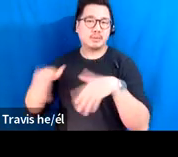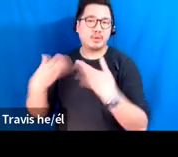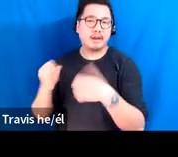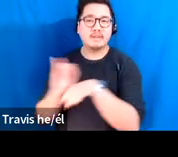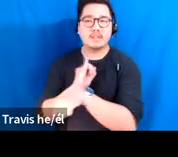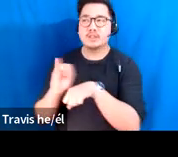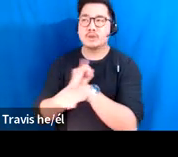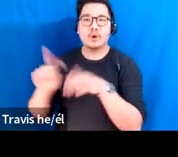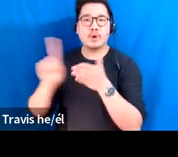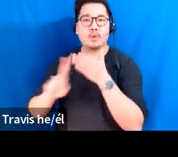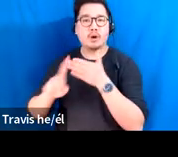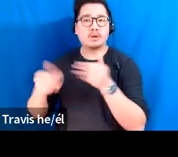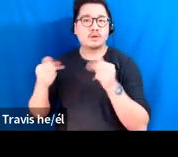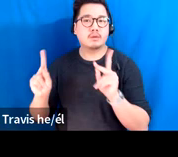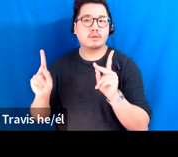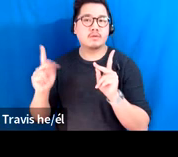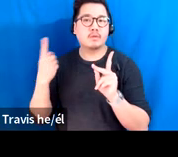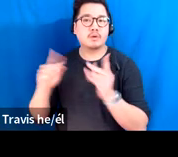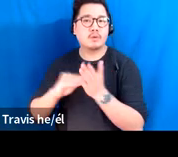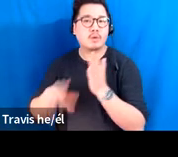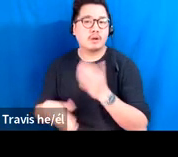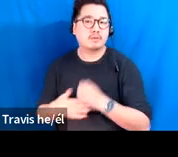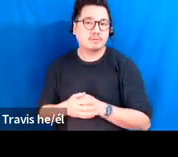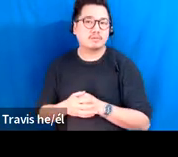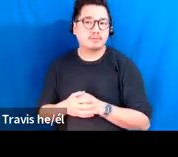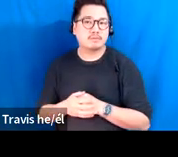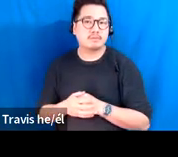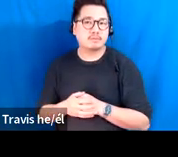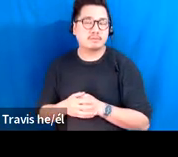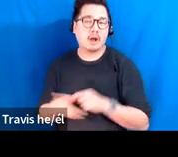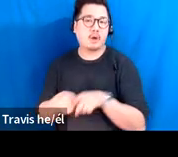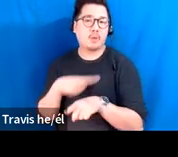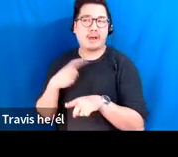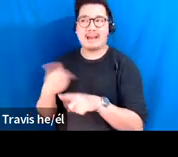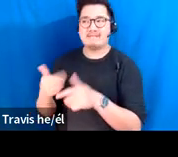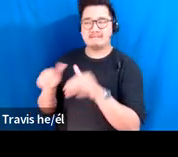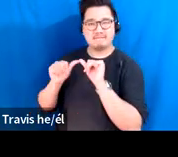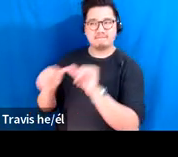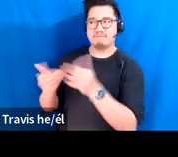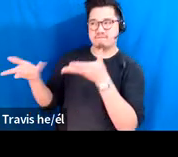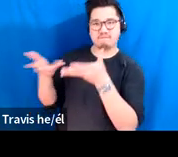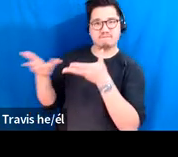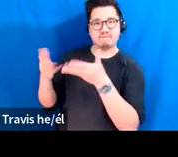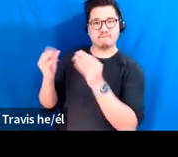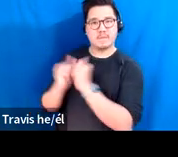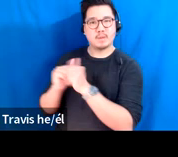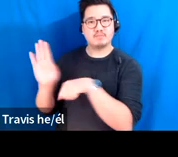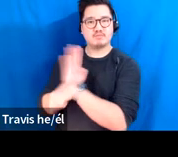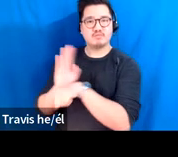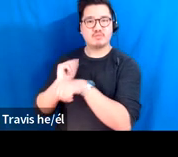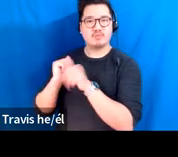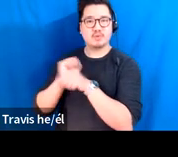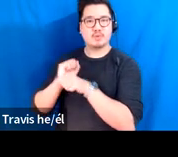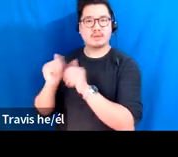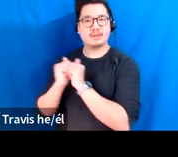opportunities for our students and we need to continue to engage with them and our pick partners to